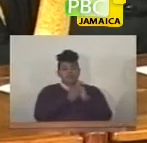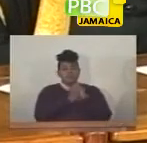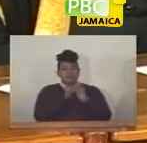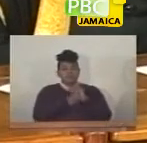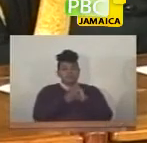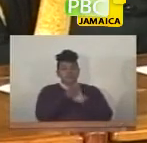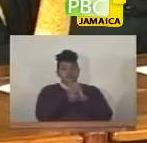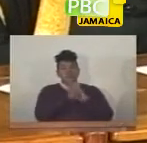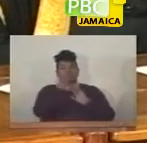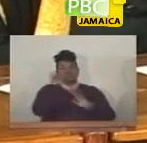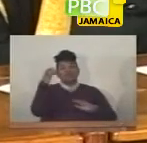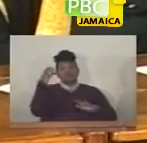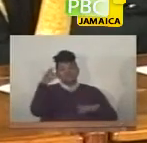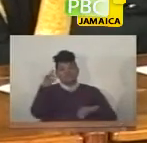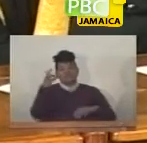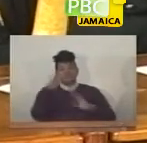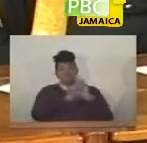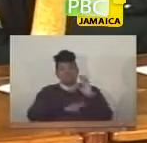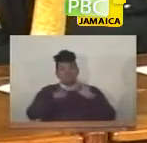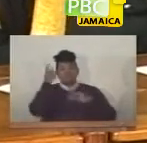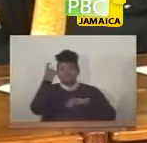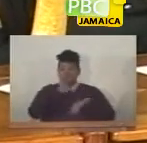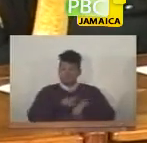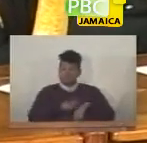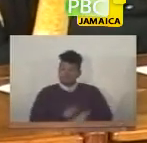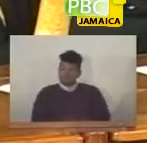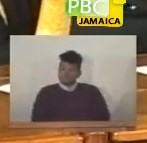Amendment Act 2018, read the first time.